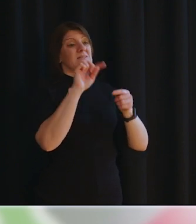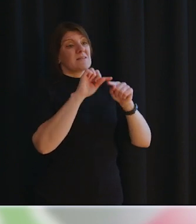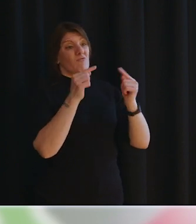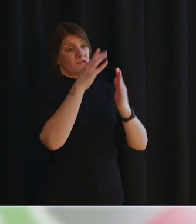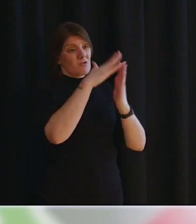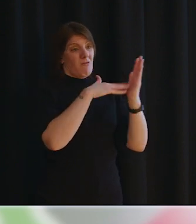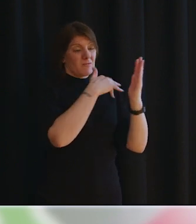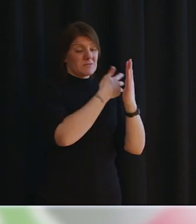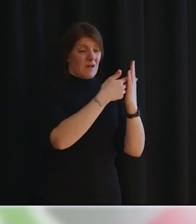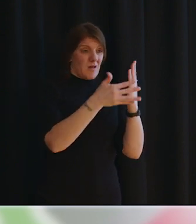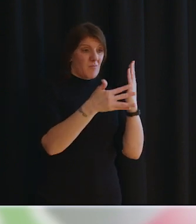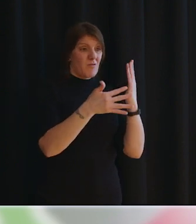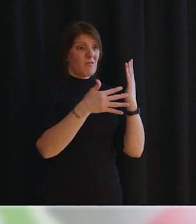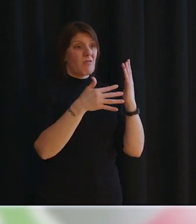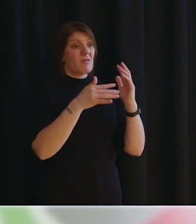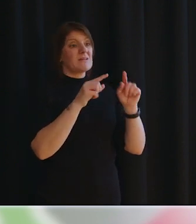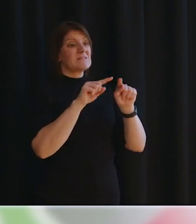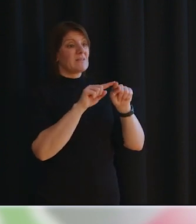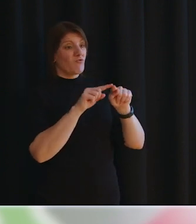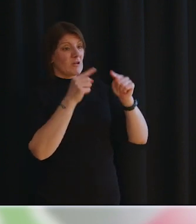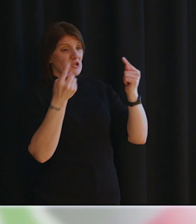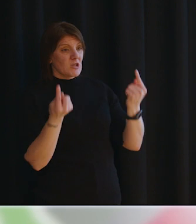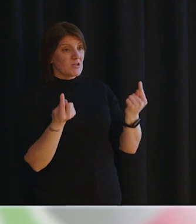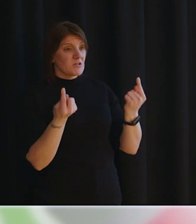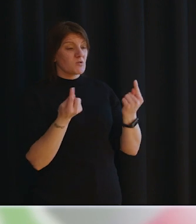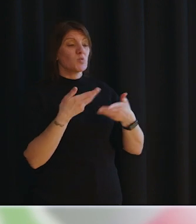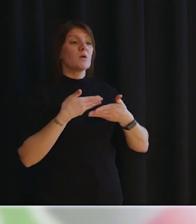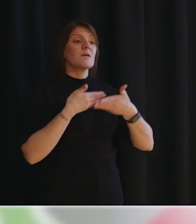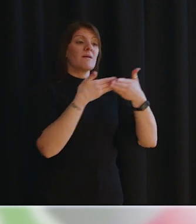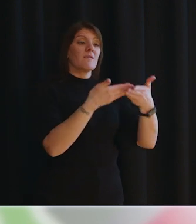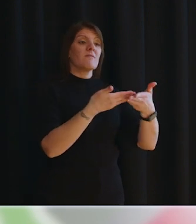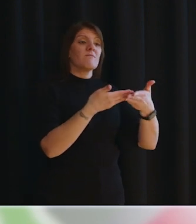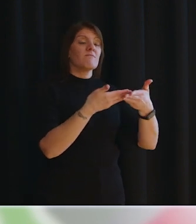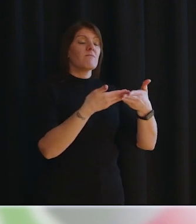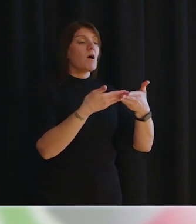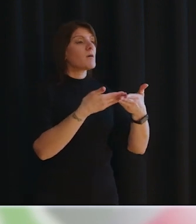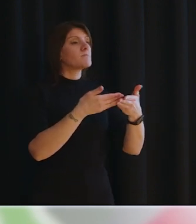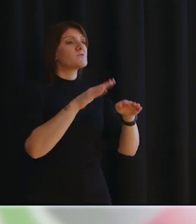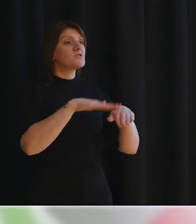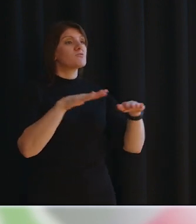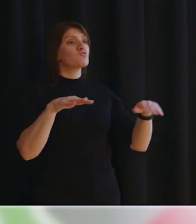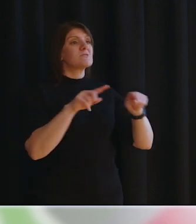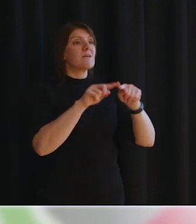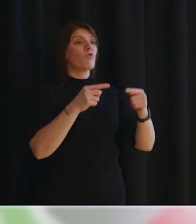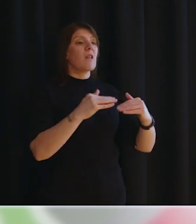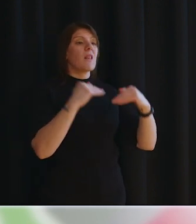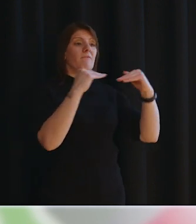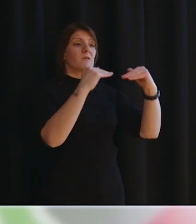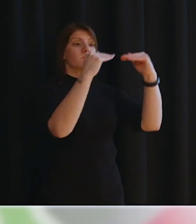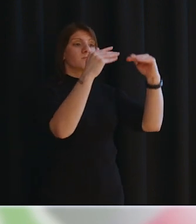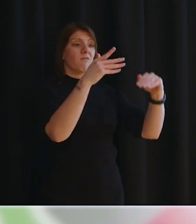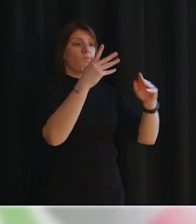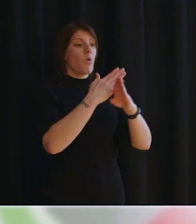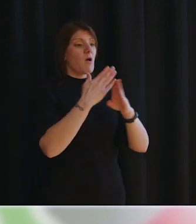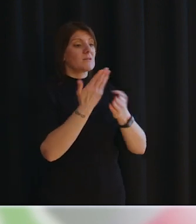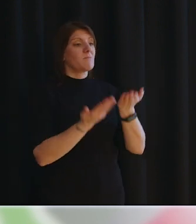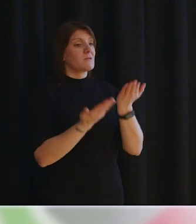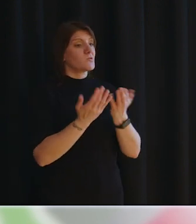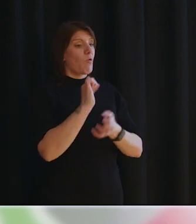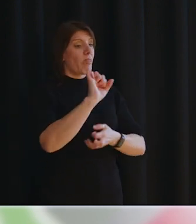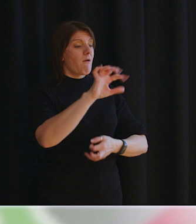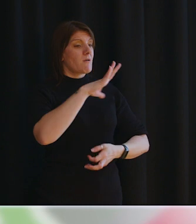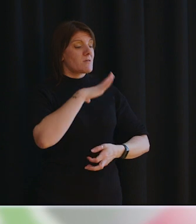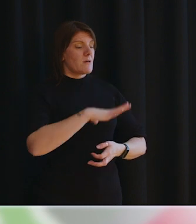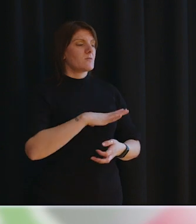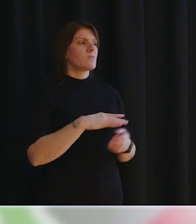differentiation, which is when you give children different levels of work depending on their need. Within